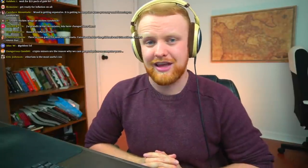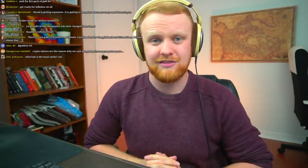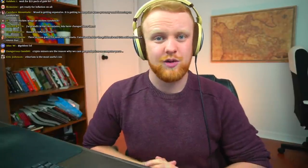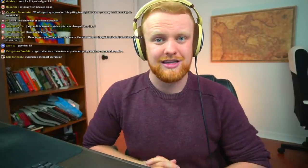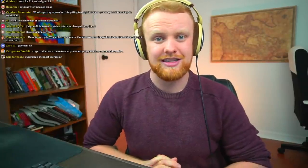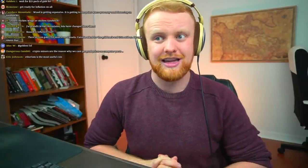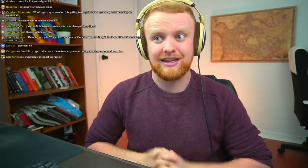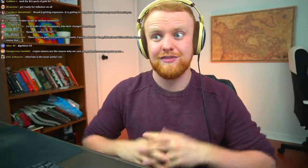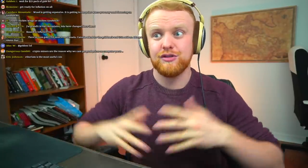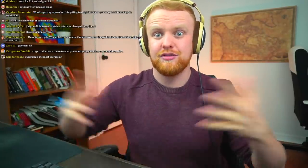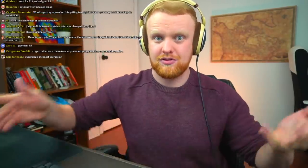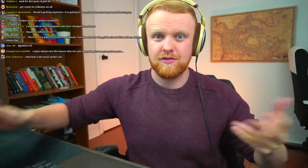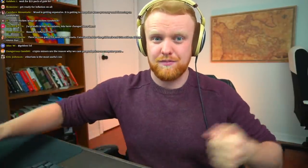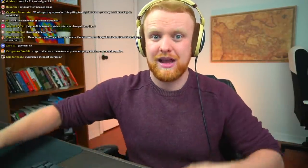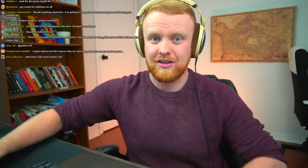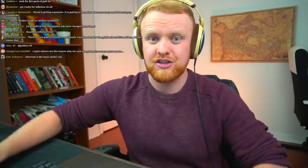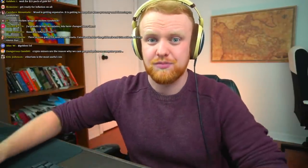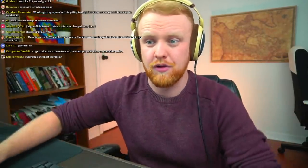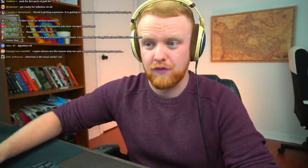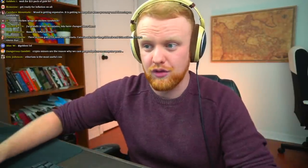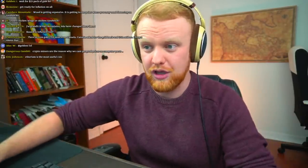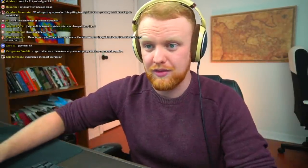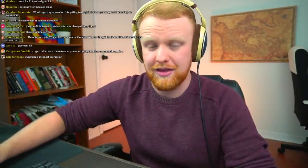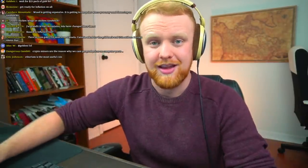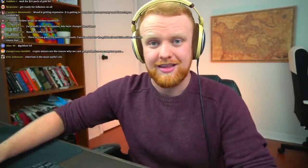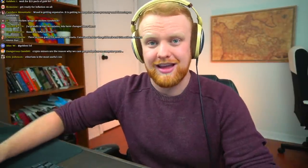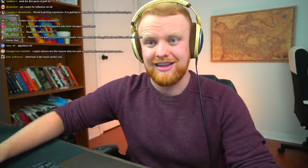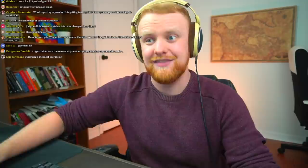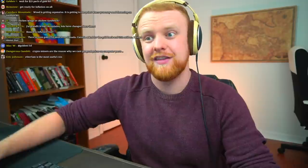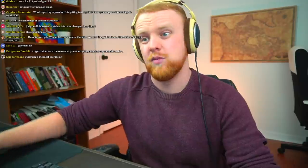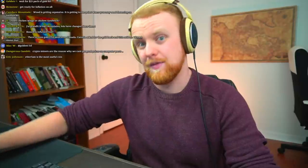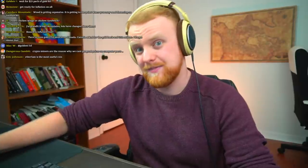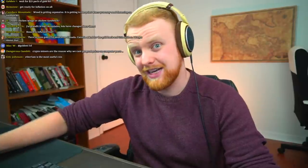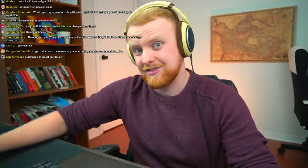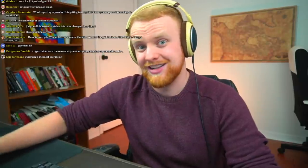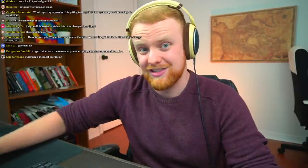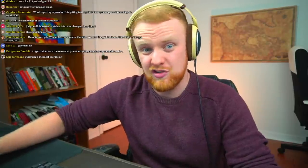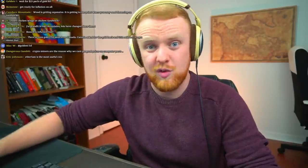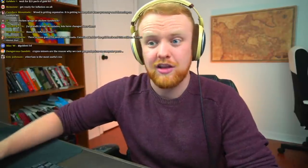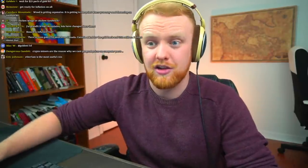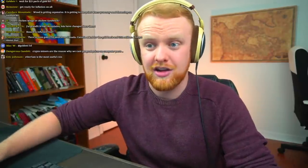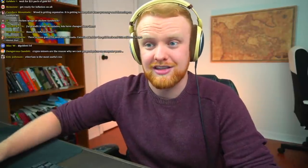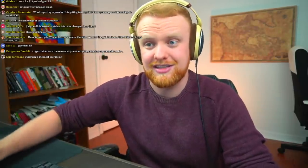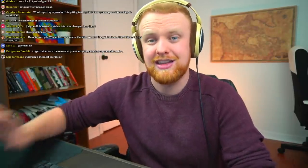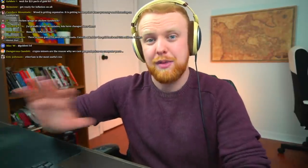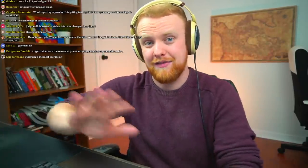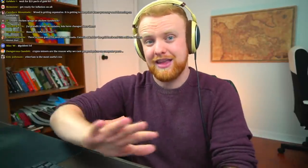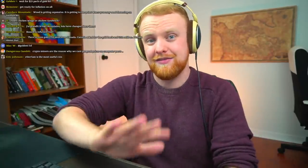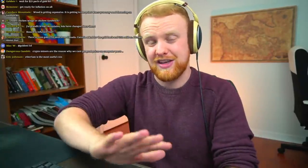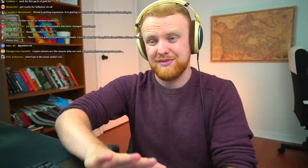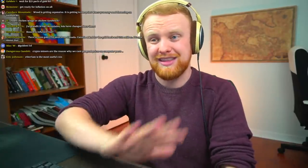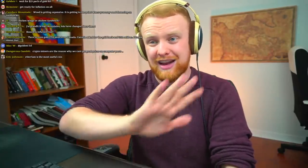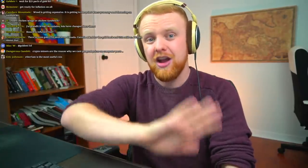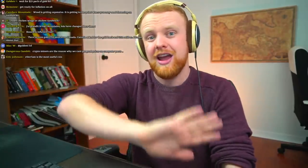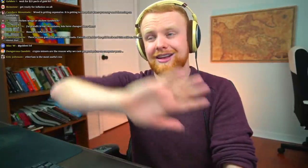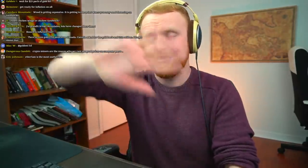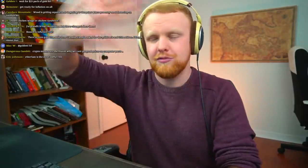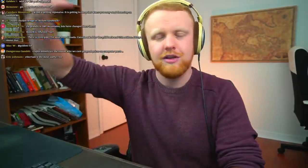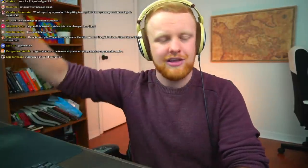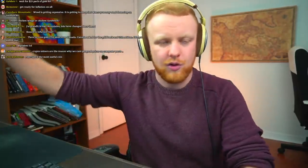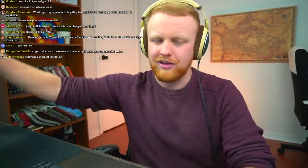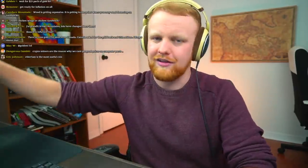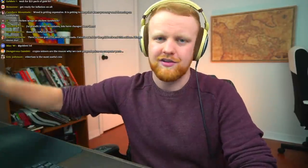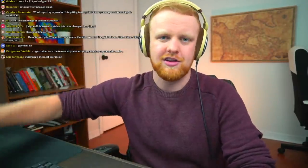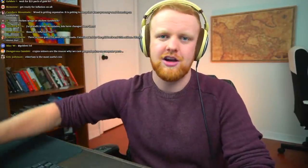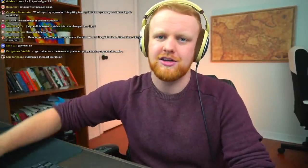and doing that in ways that gives you sort of a balanced portfolio that even if one sector doesn't do well, you're going to keep having that investment there and